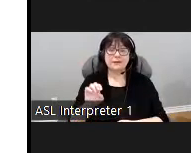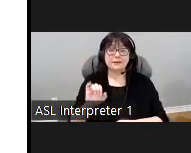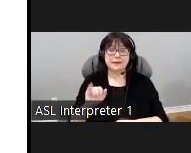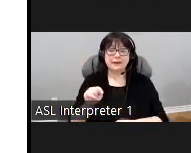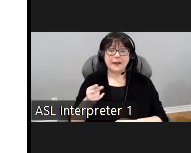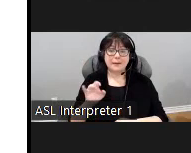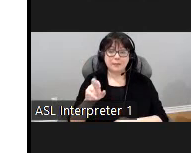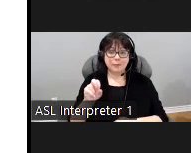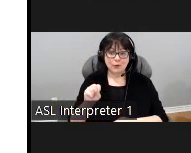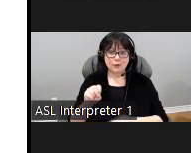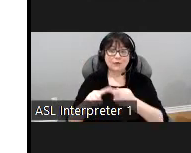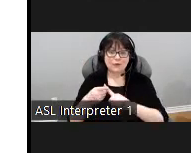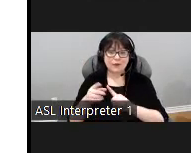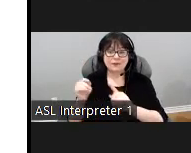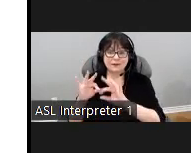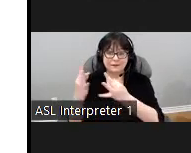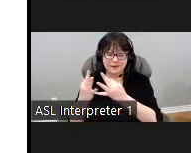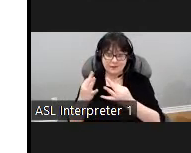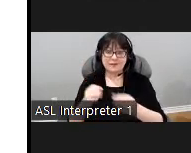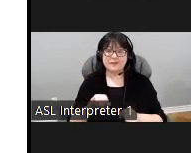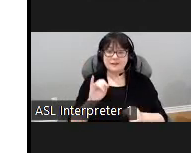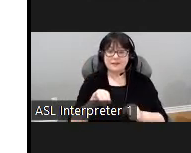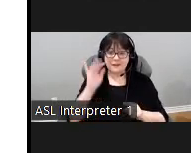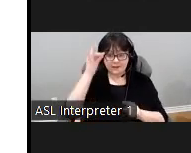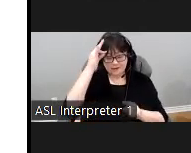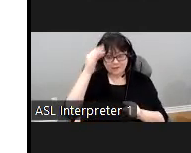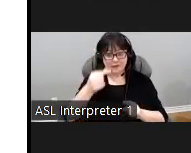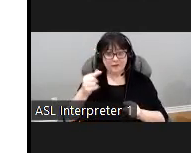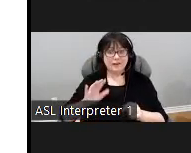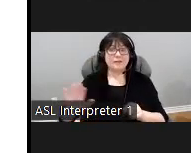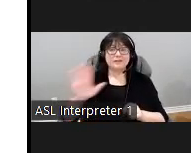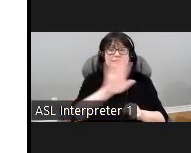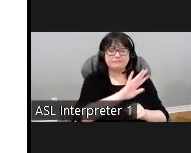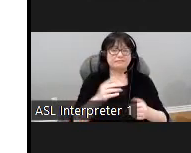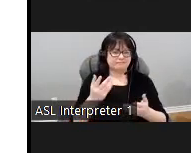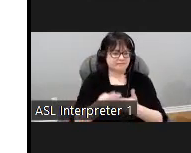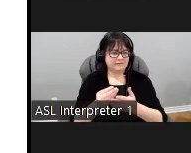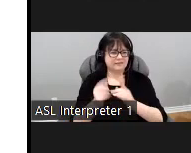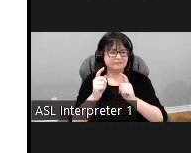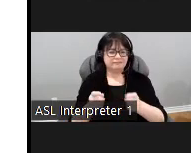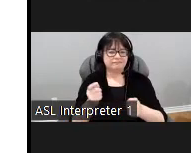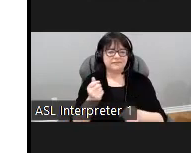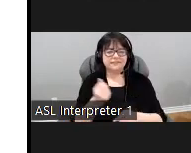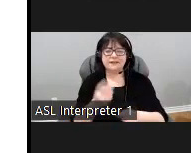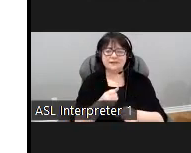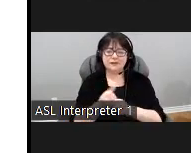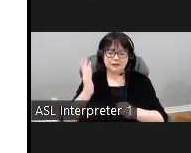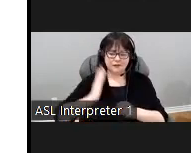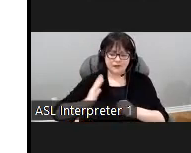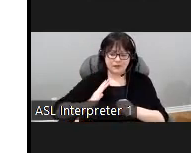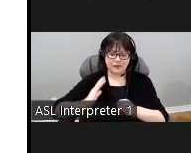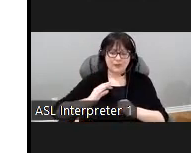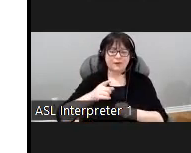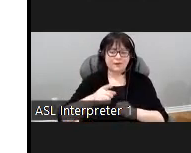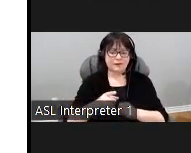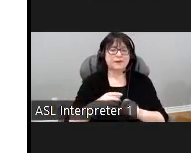pan-Canadian project that the federal government, the Public Health Agency of Canada, funded a number of years ago for us to adapt and make